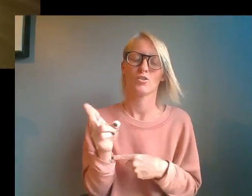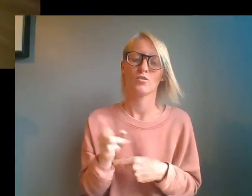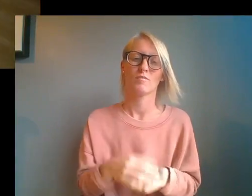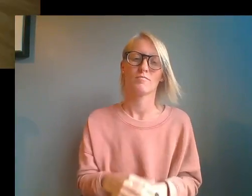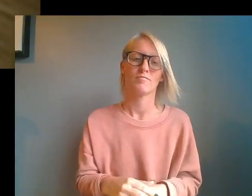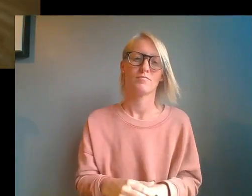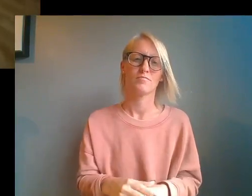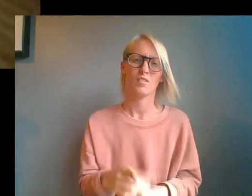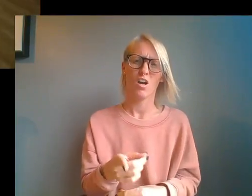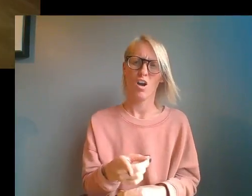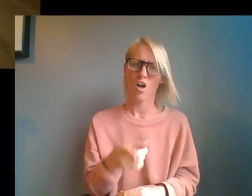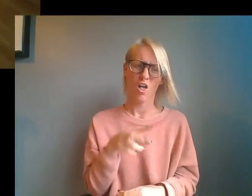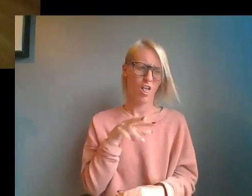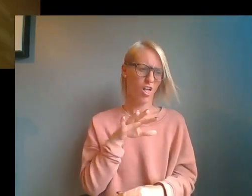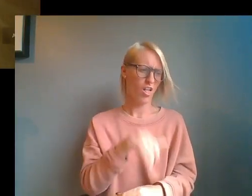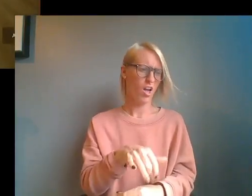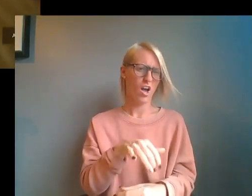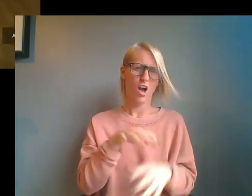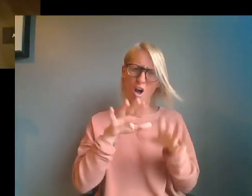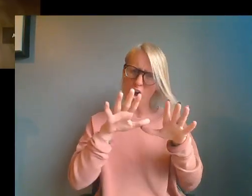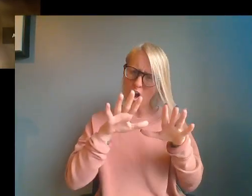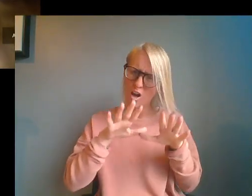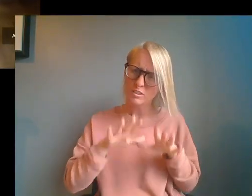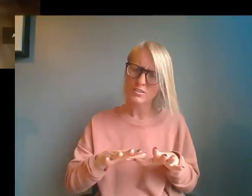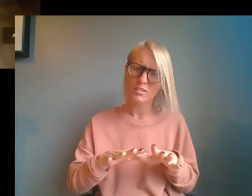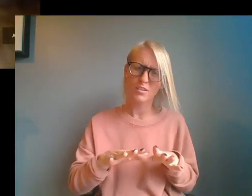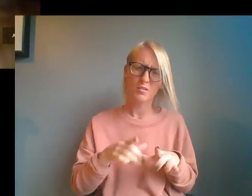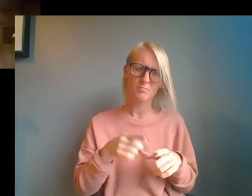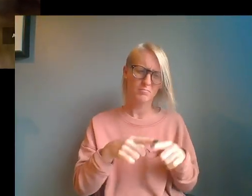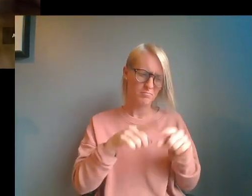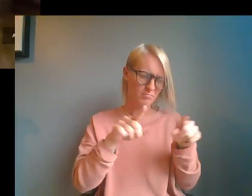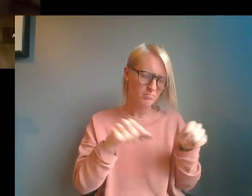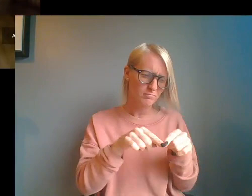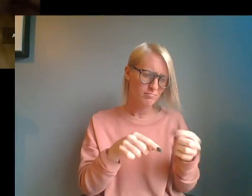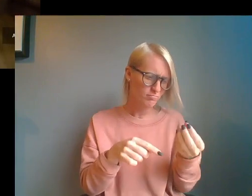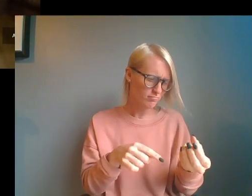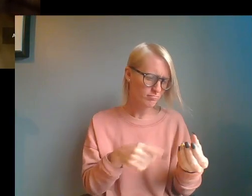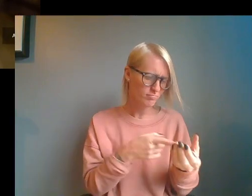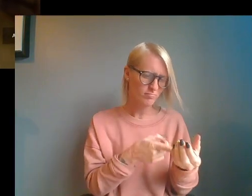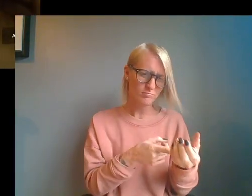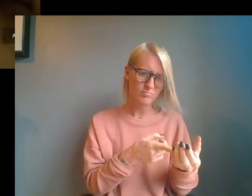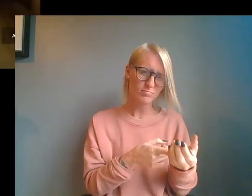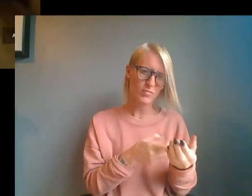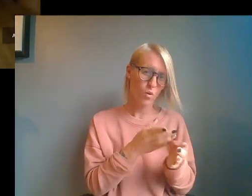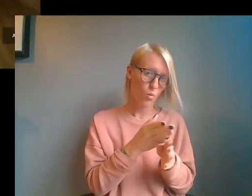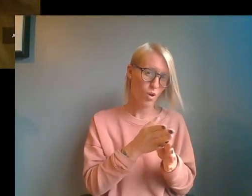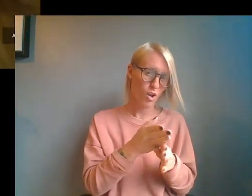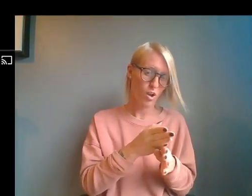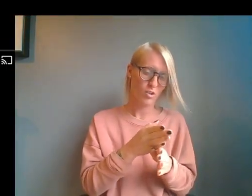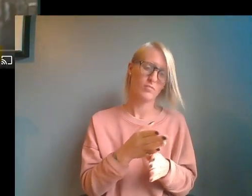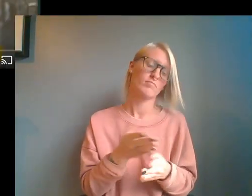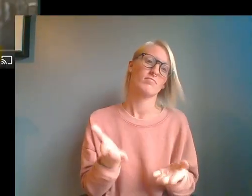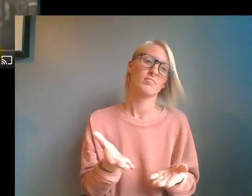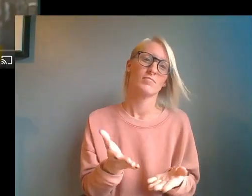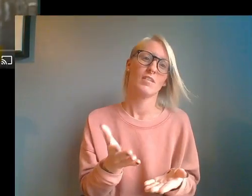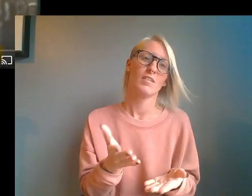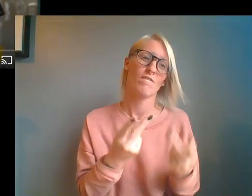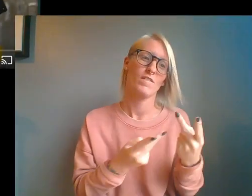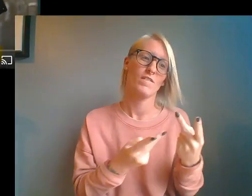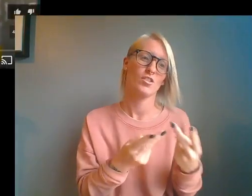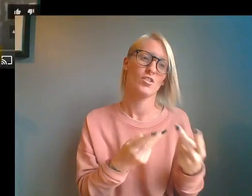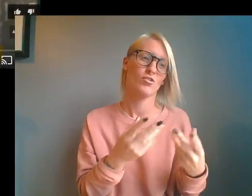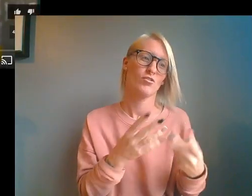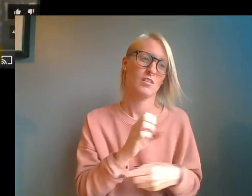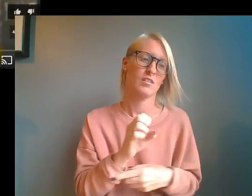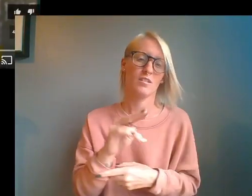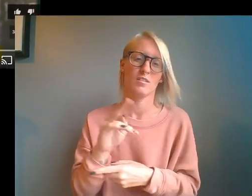Look at this awesome piece of petrified wood I got at the Visitor Center in Winslow, Arizona. At